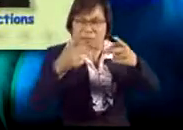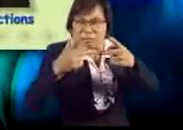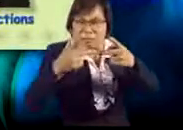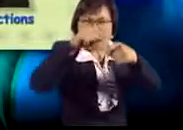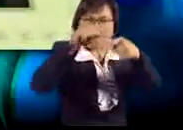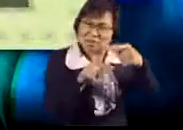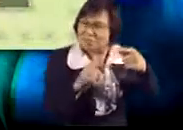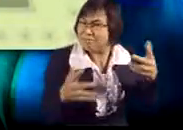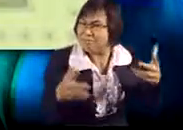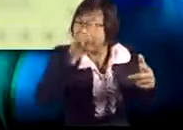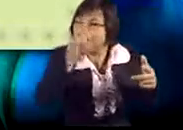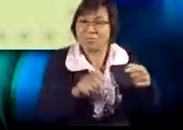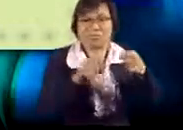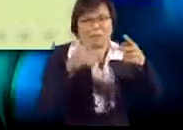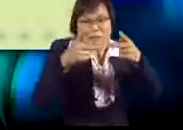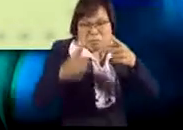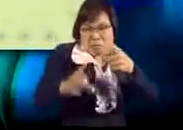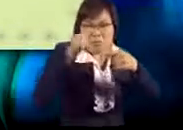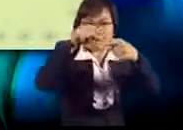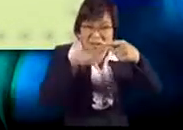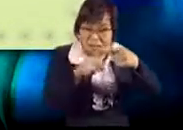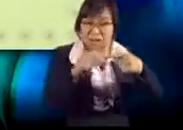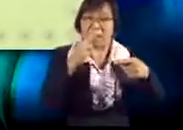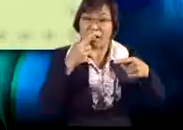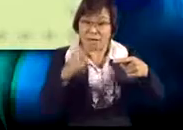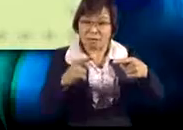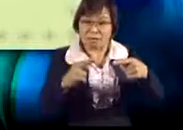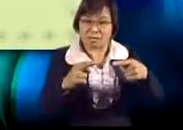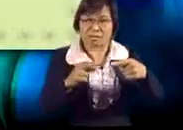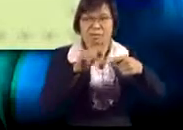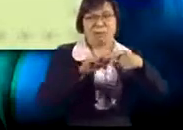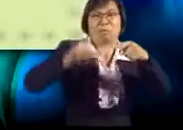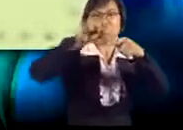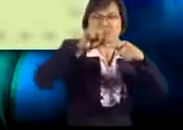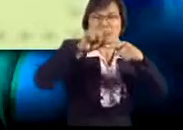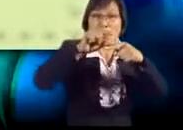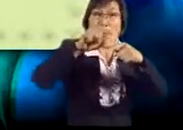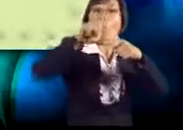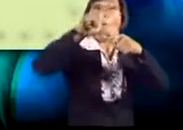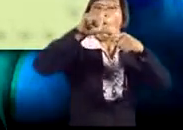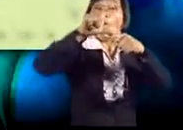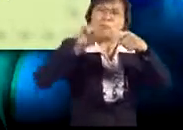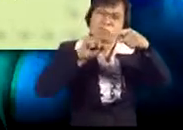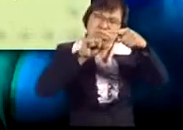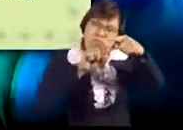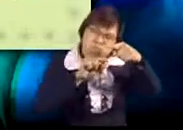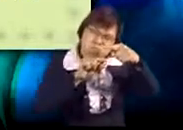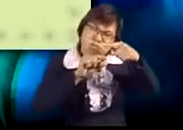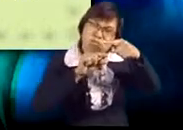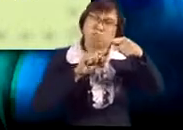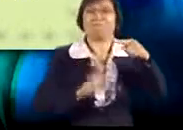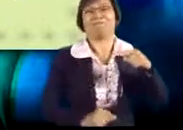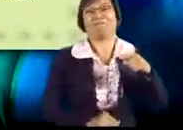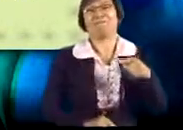fractions? Improper fractions are fractions where the numerator is larger than the denominator.